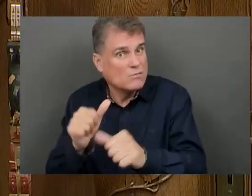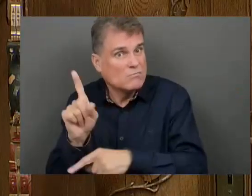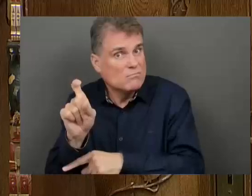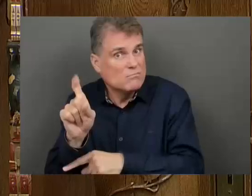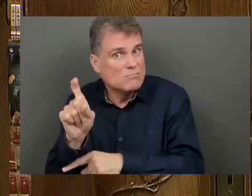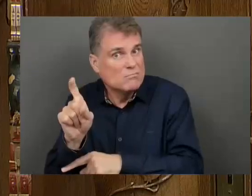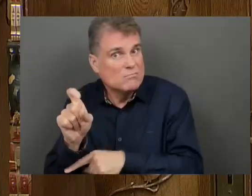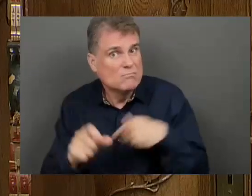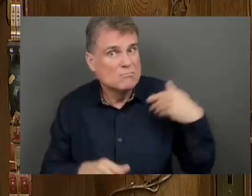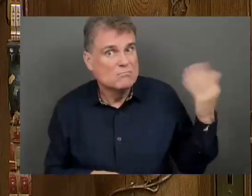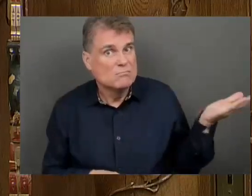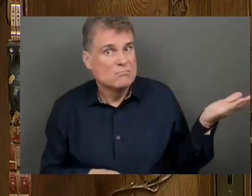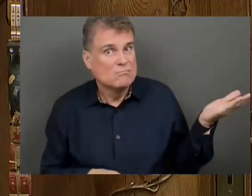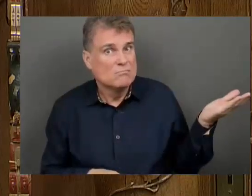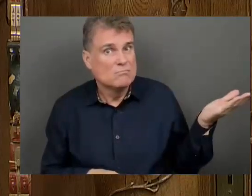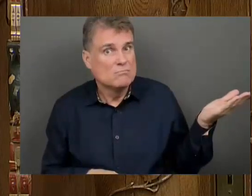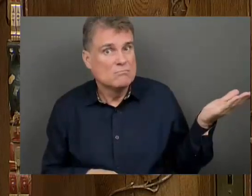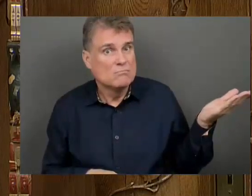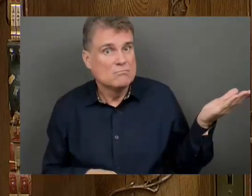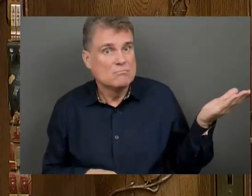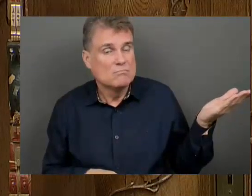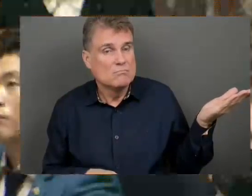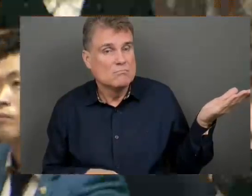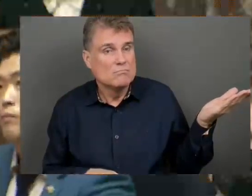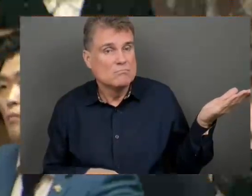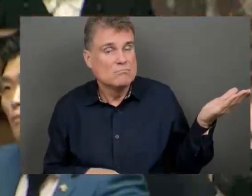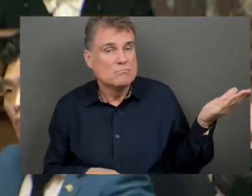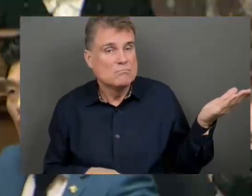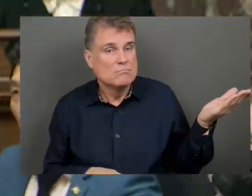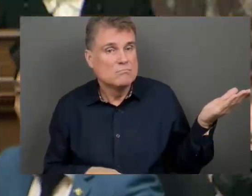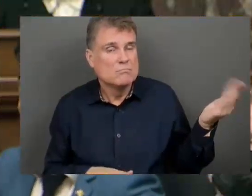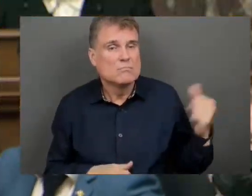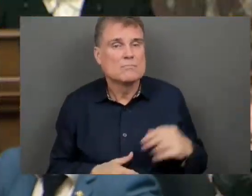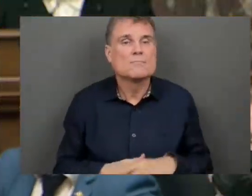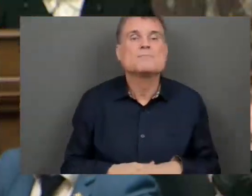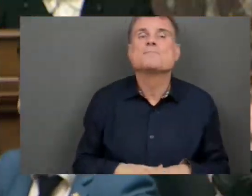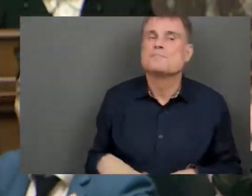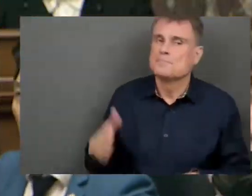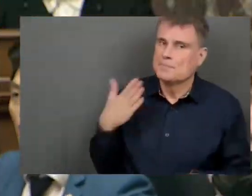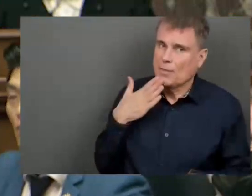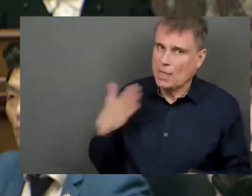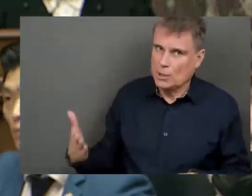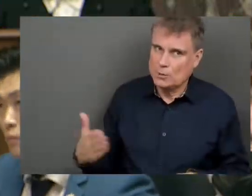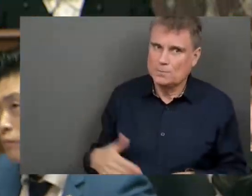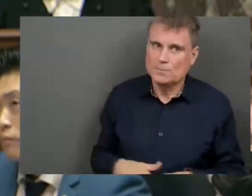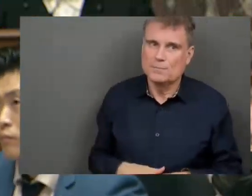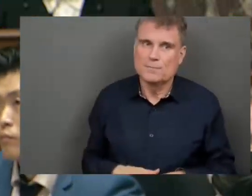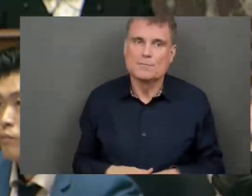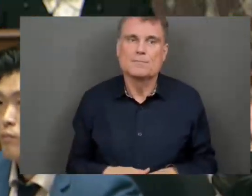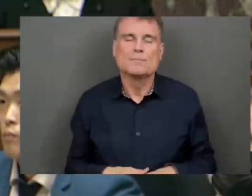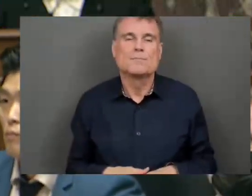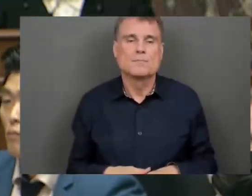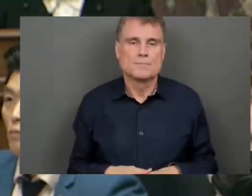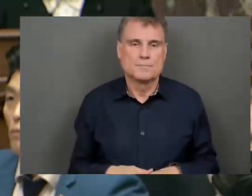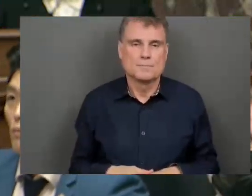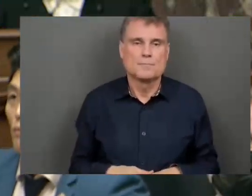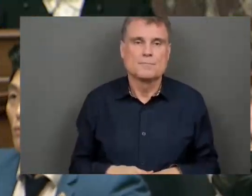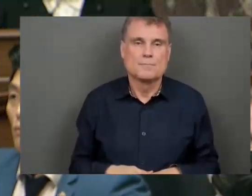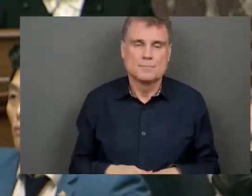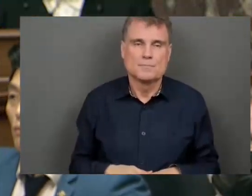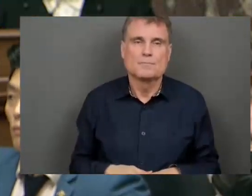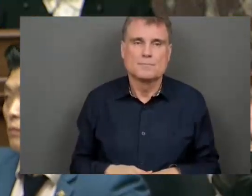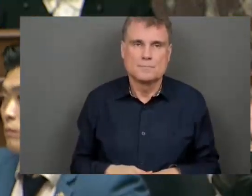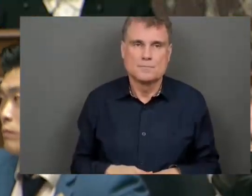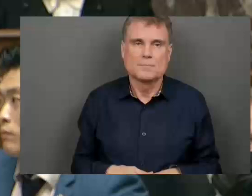Minister. Thank you, Mr. Speaker. The people that are at the heart of this work, just as the